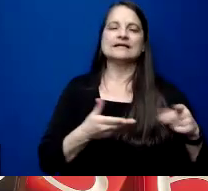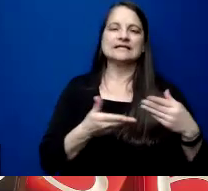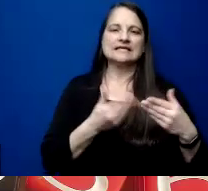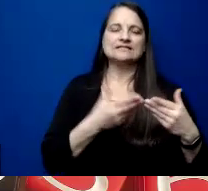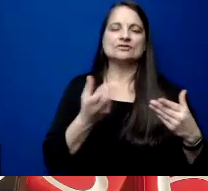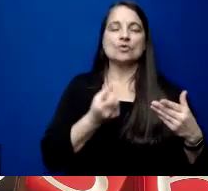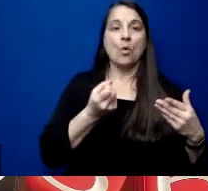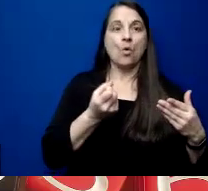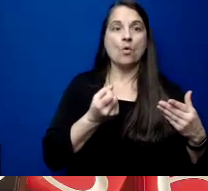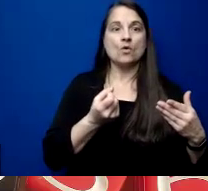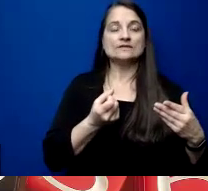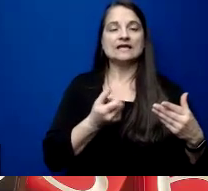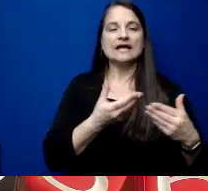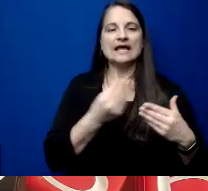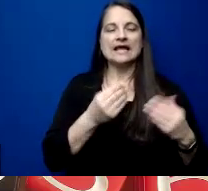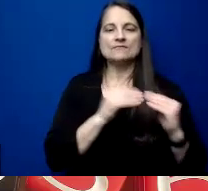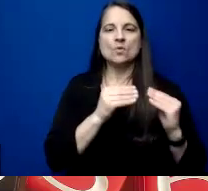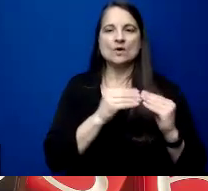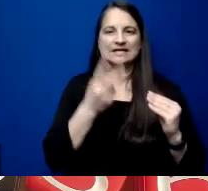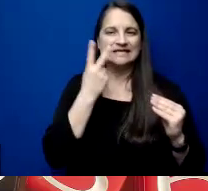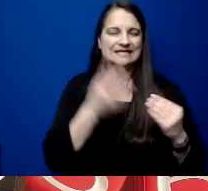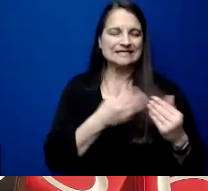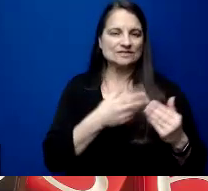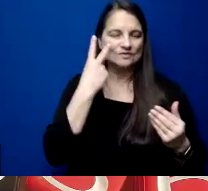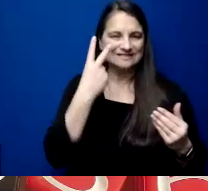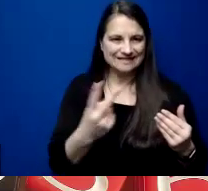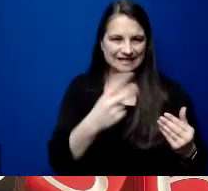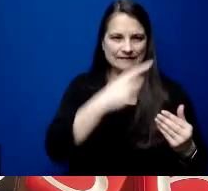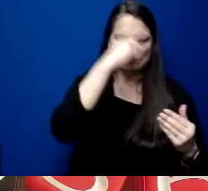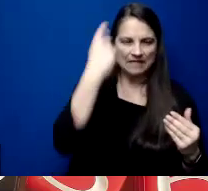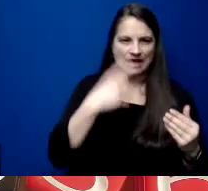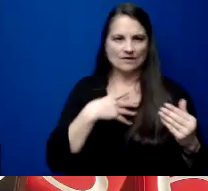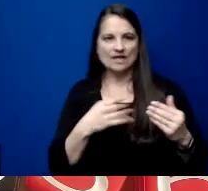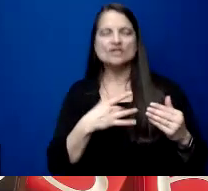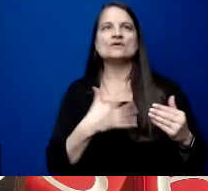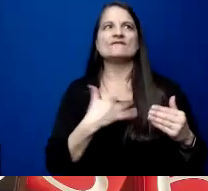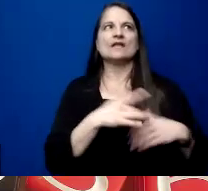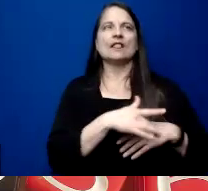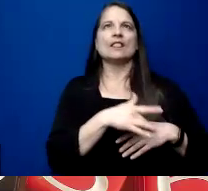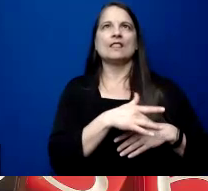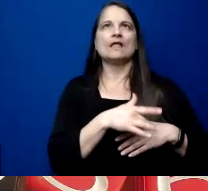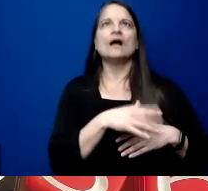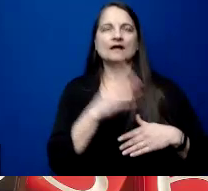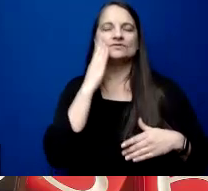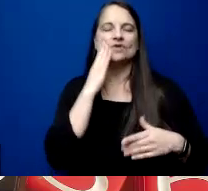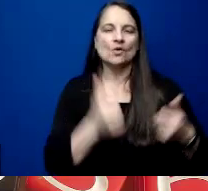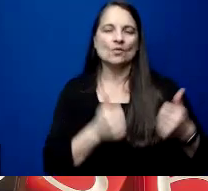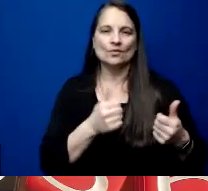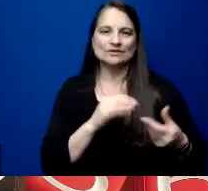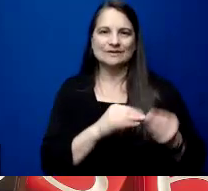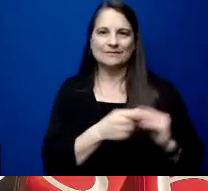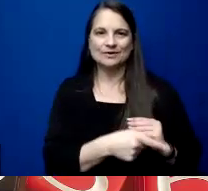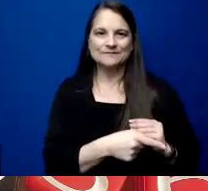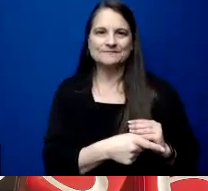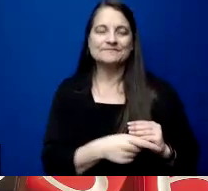hold and easier to see with the contrast. And you can also feel what number you roll. And another cool way to roll the dice